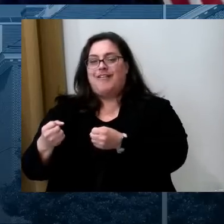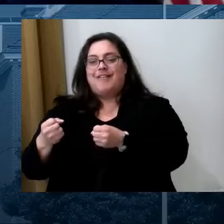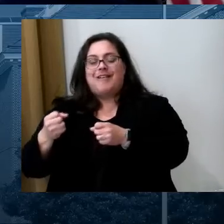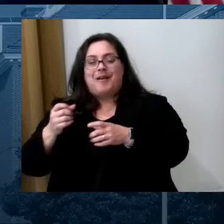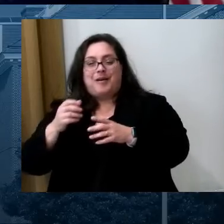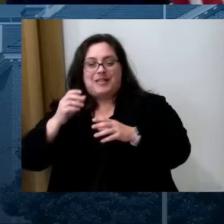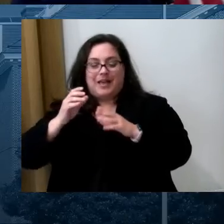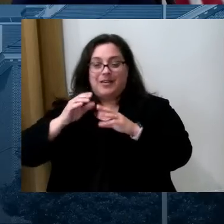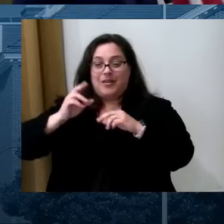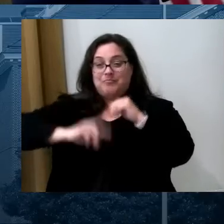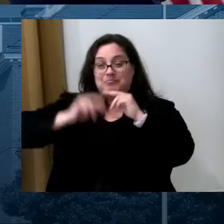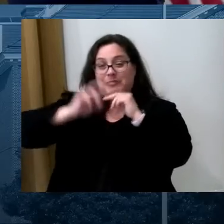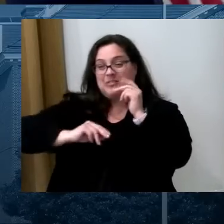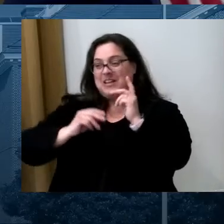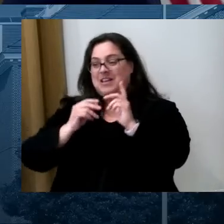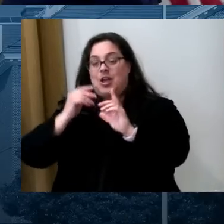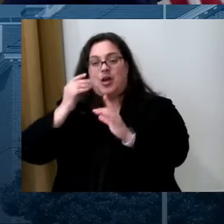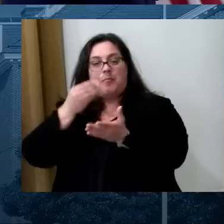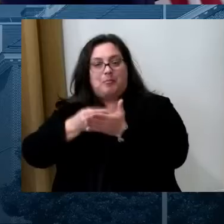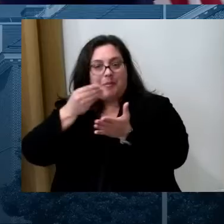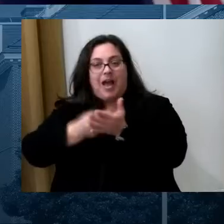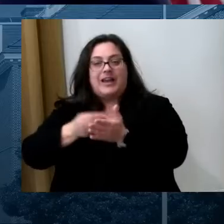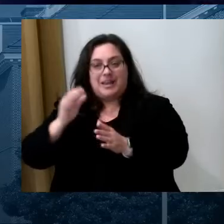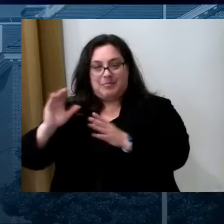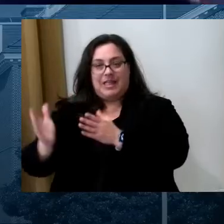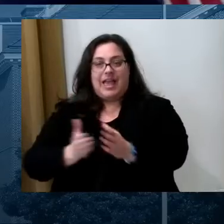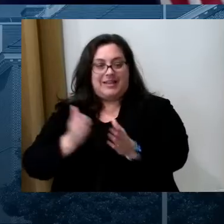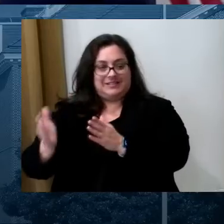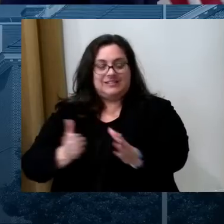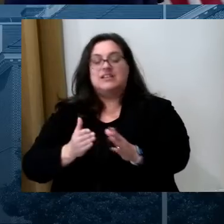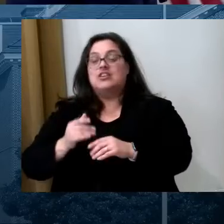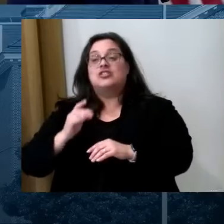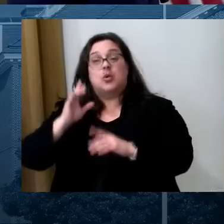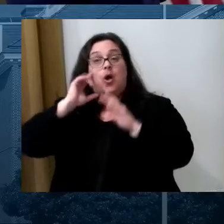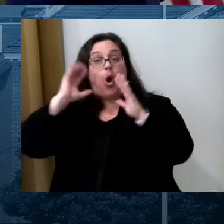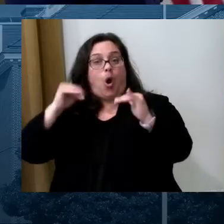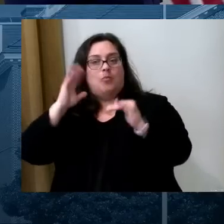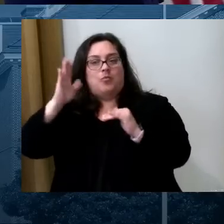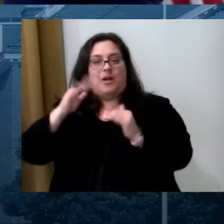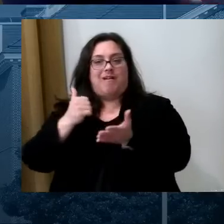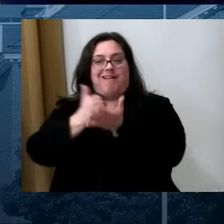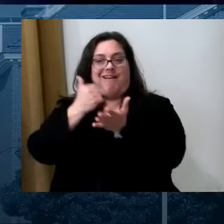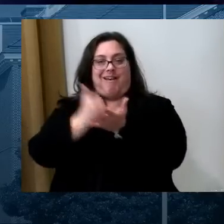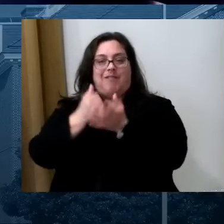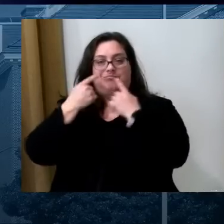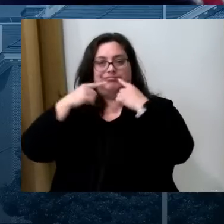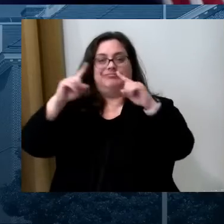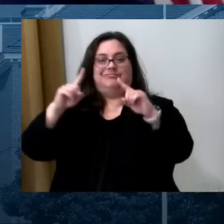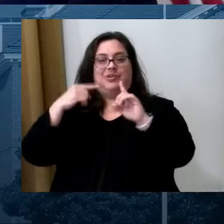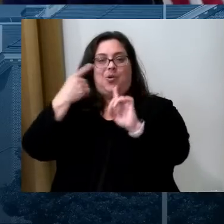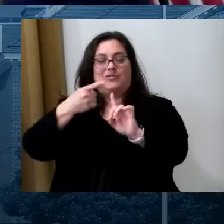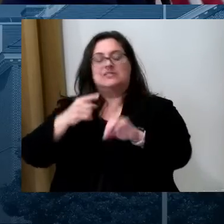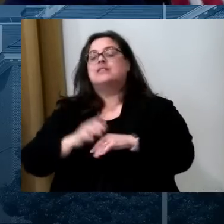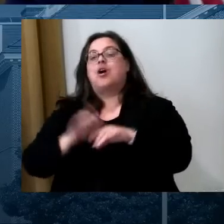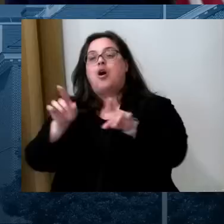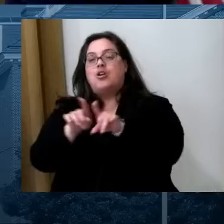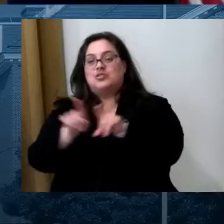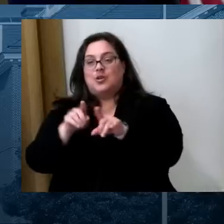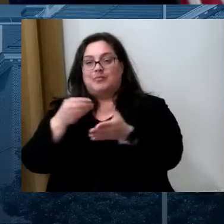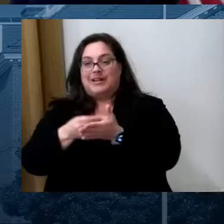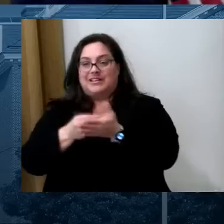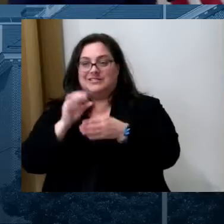is that this helps them get closer to those goals. It also includes funding for University of Delaware's First State